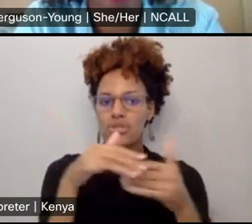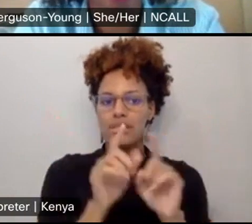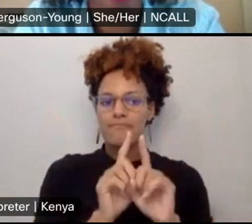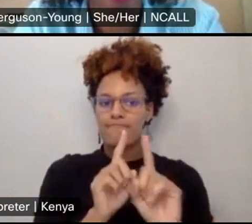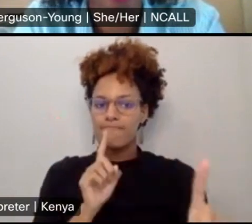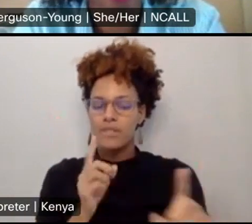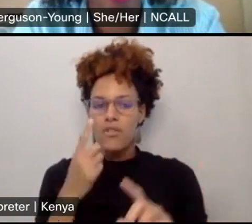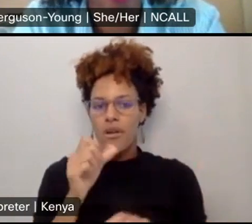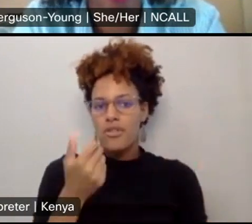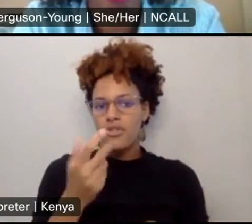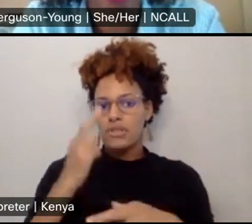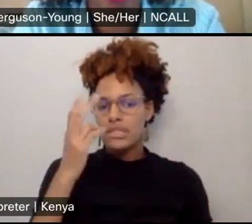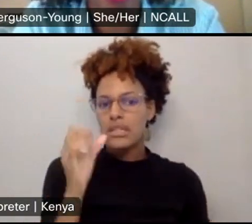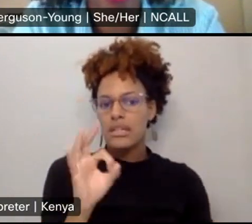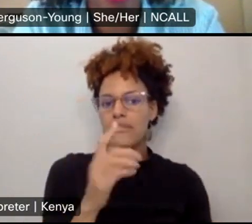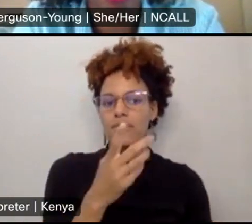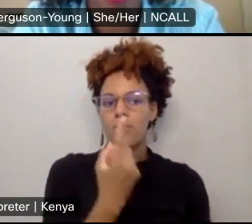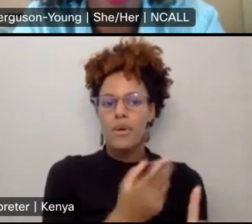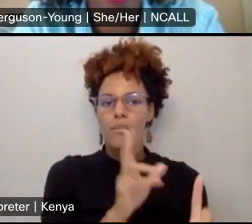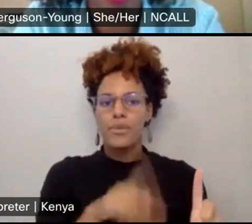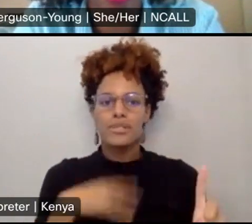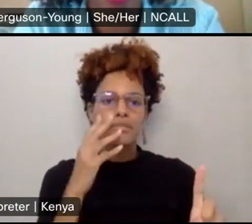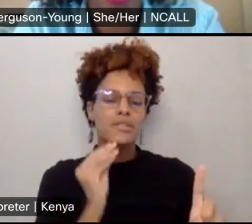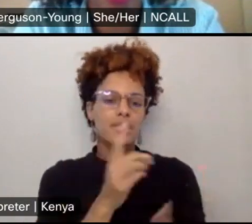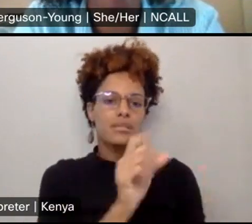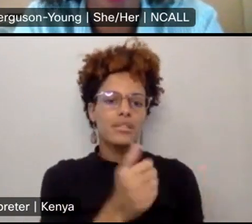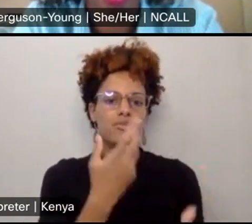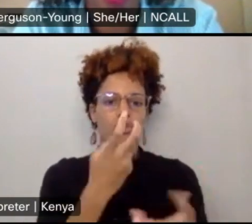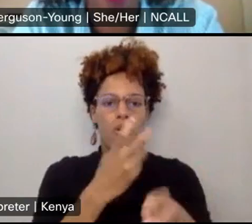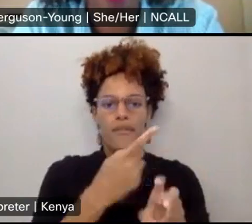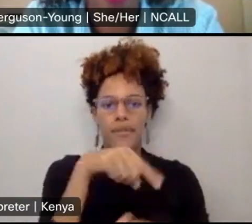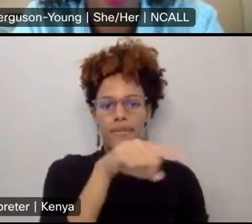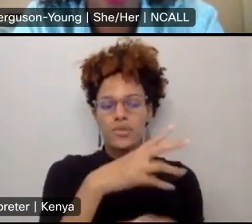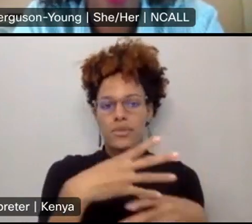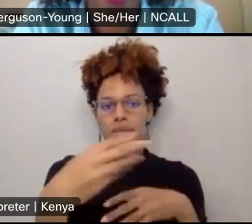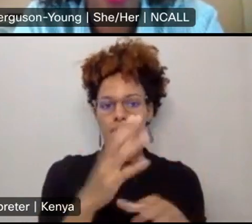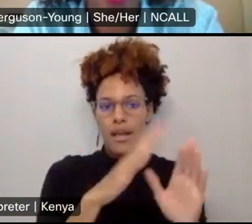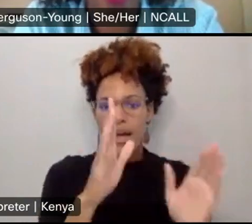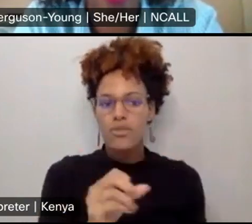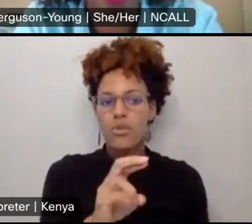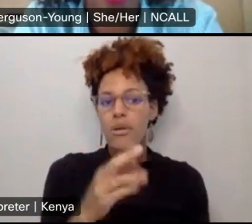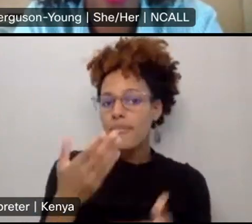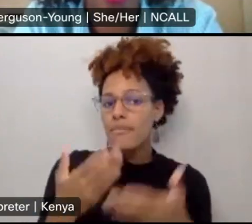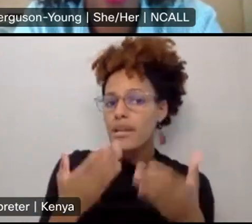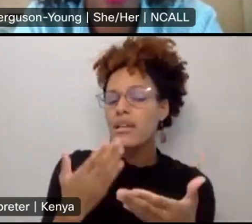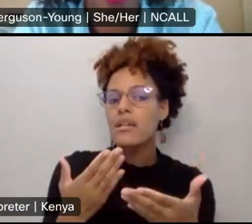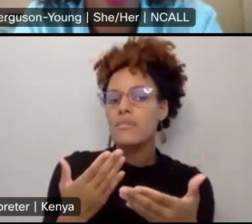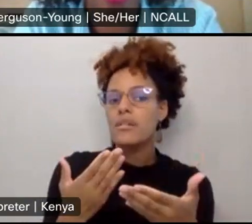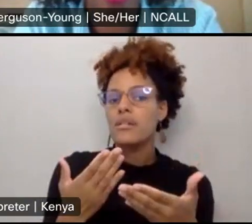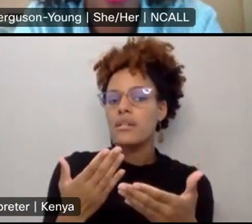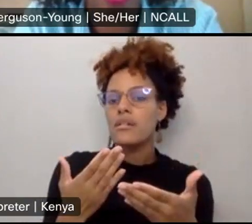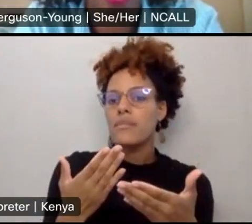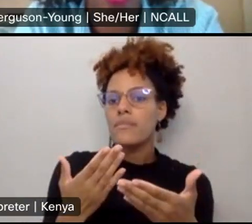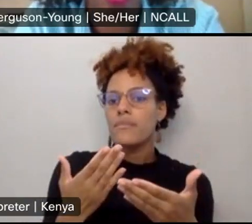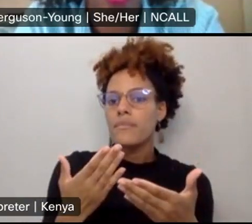if someone's experiencing a disability that makes it difficult for them to leave the house, or maybe a lot of the key people in a